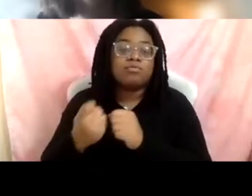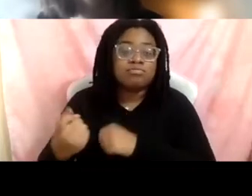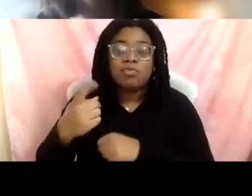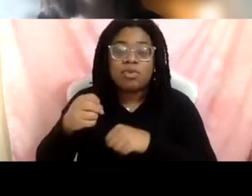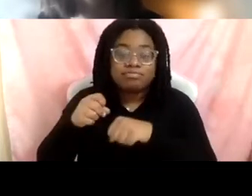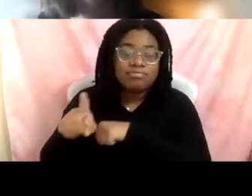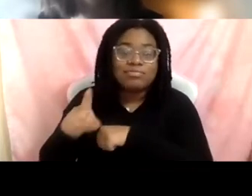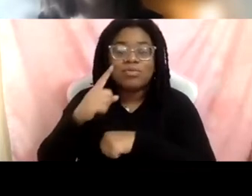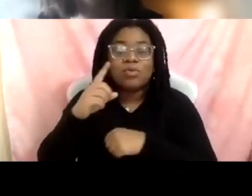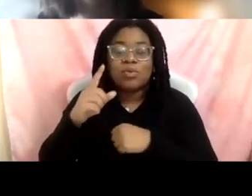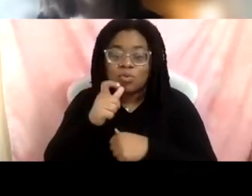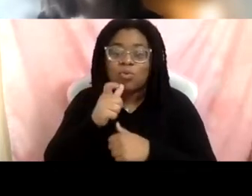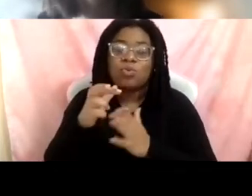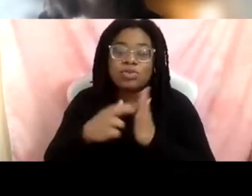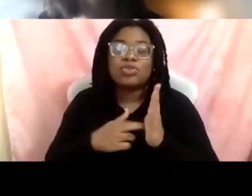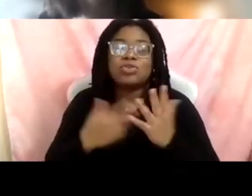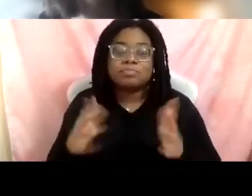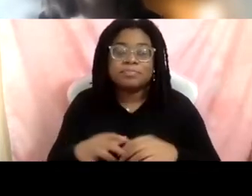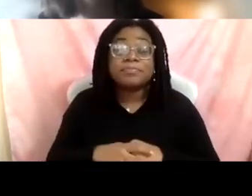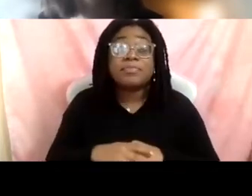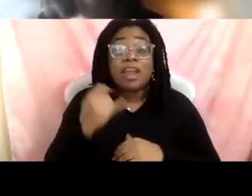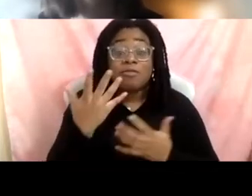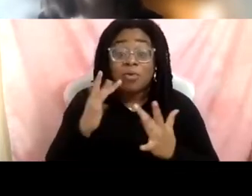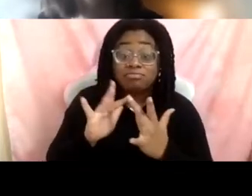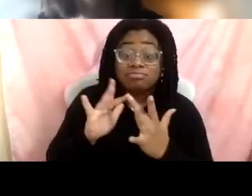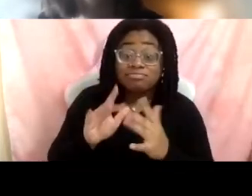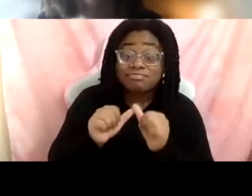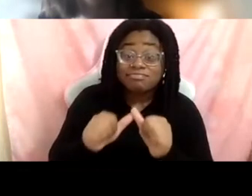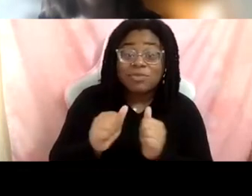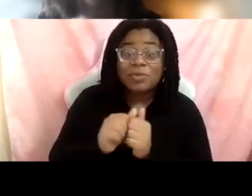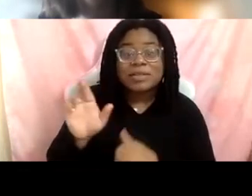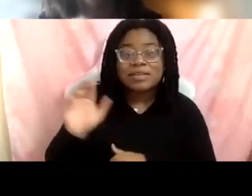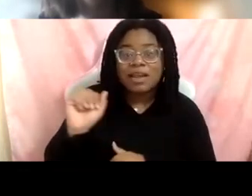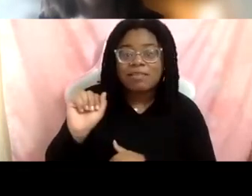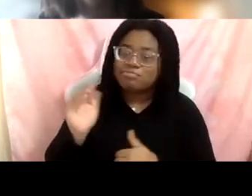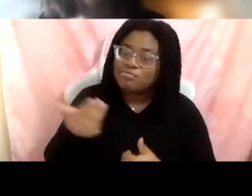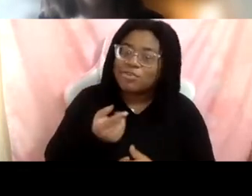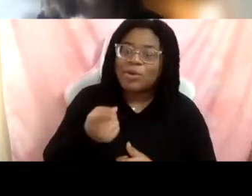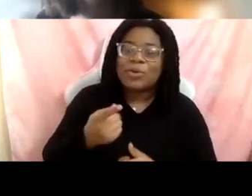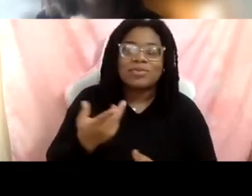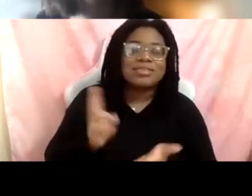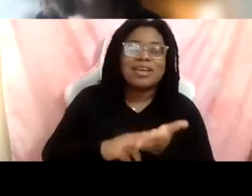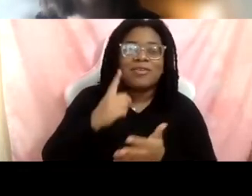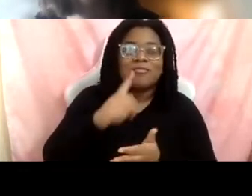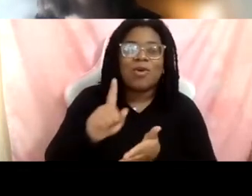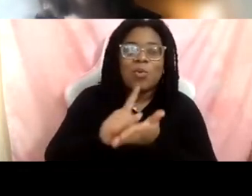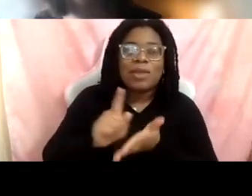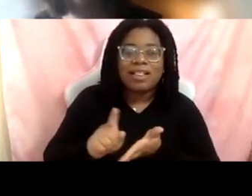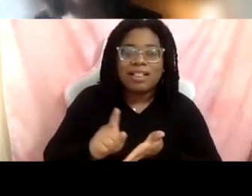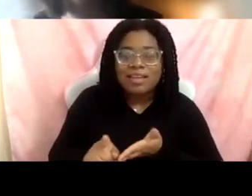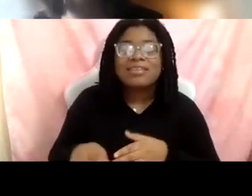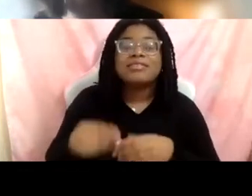week. If you would like to stay connected with RespectAbility, I invite you to please sign up for our weekly newsletter on